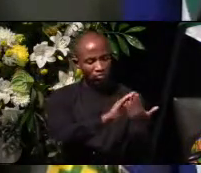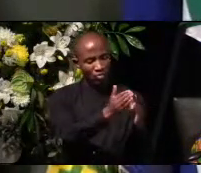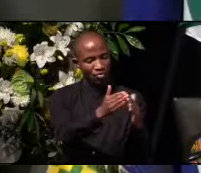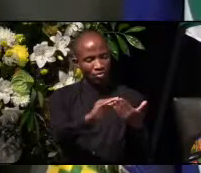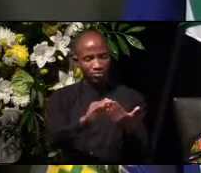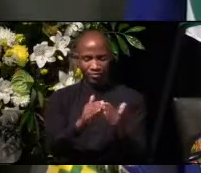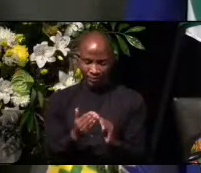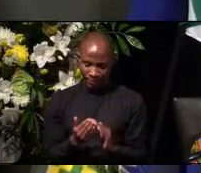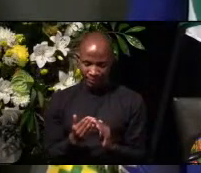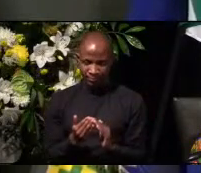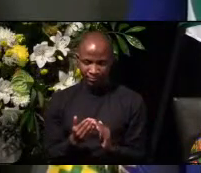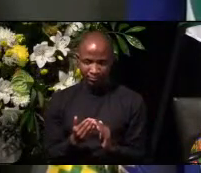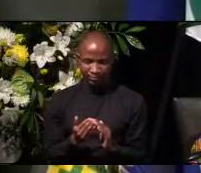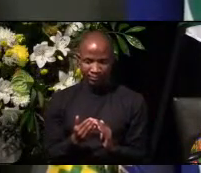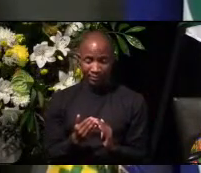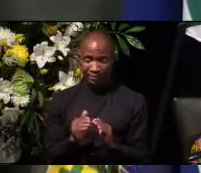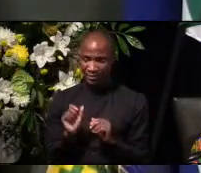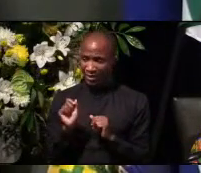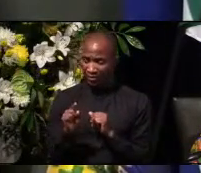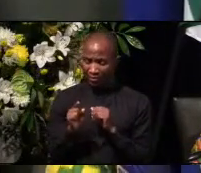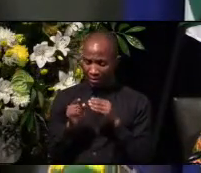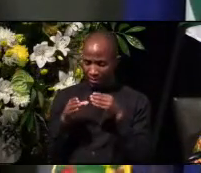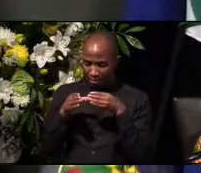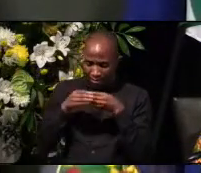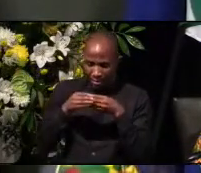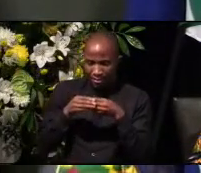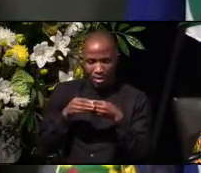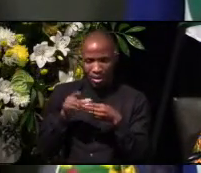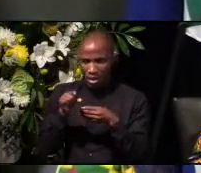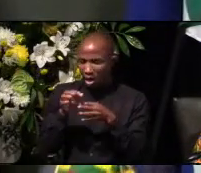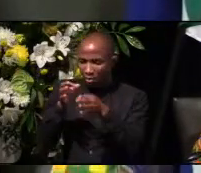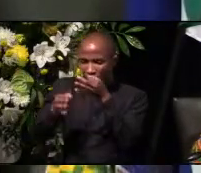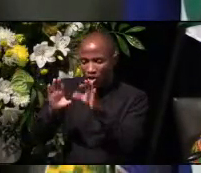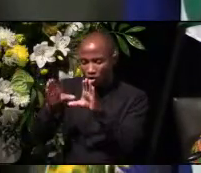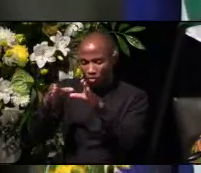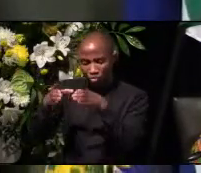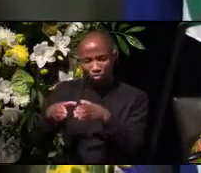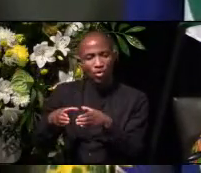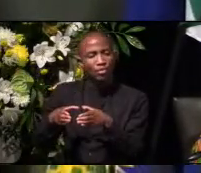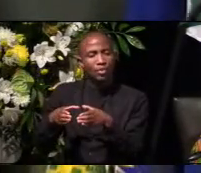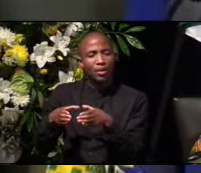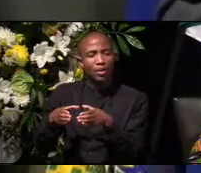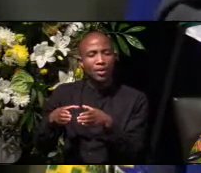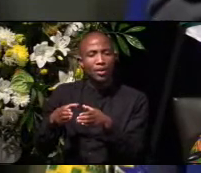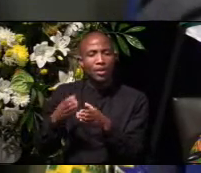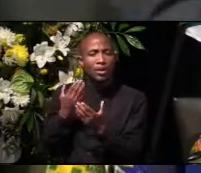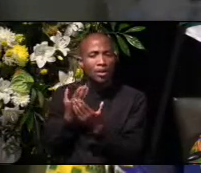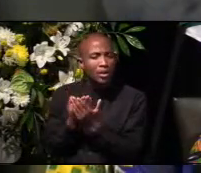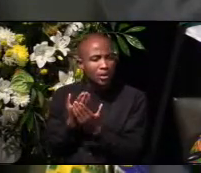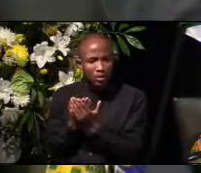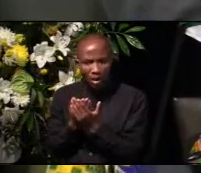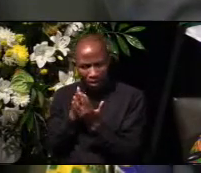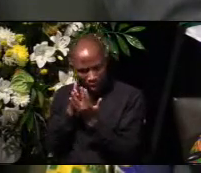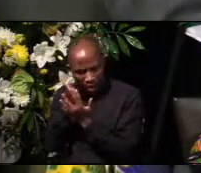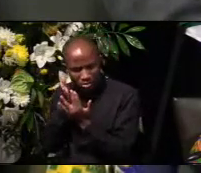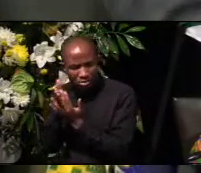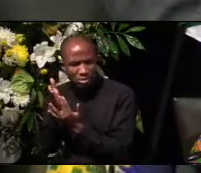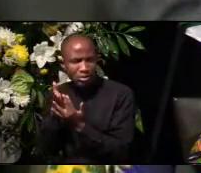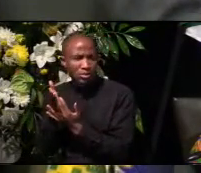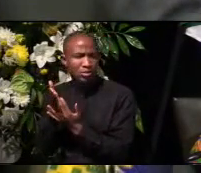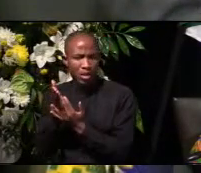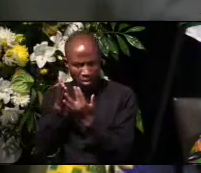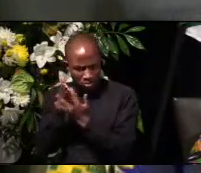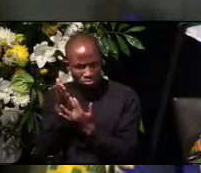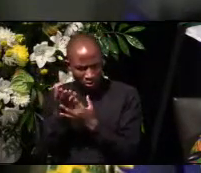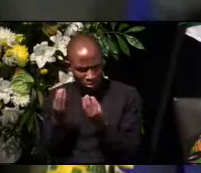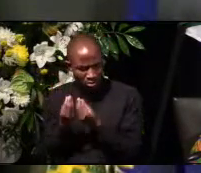example not the governing party that if you are a member of that party you can have also access to a funeral plan of that